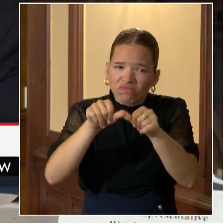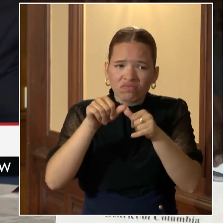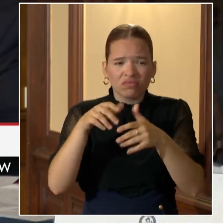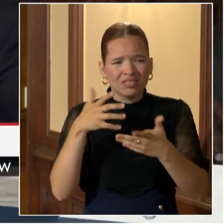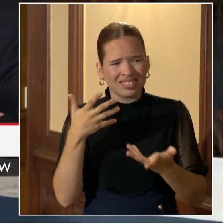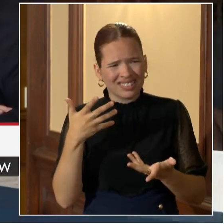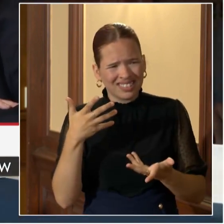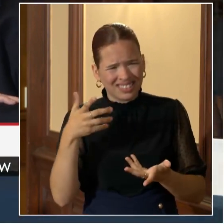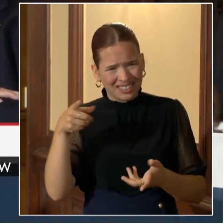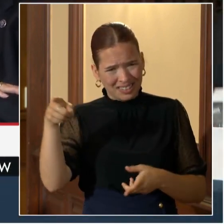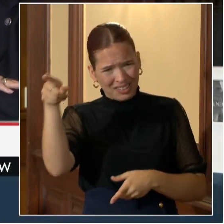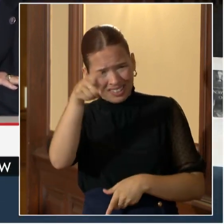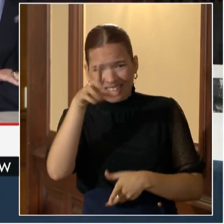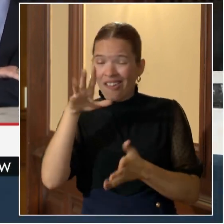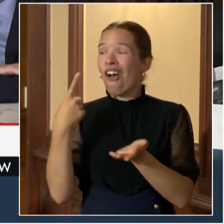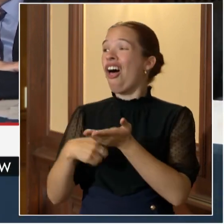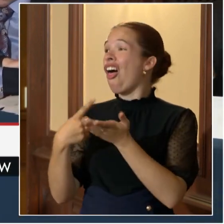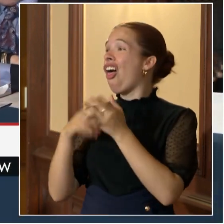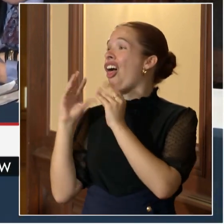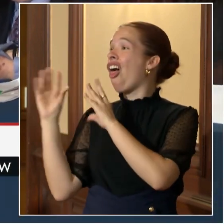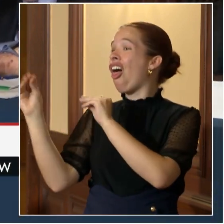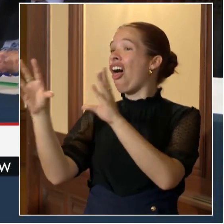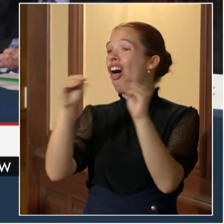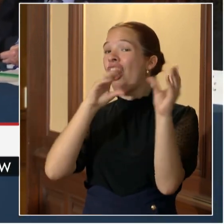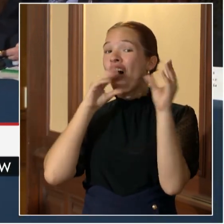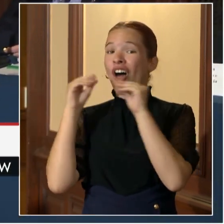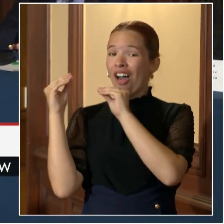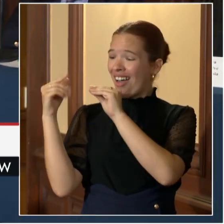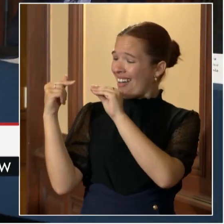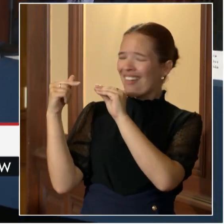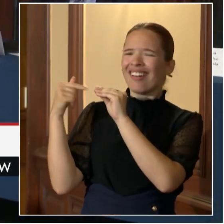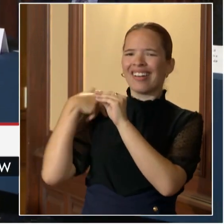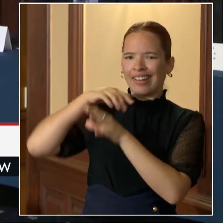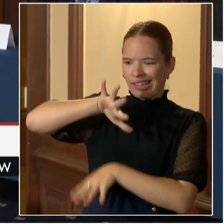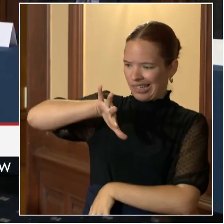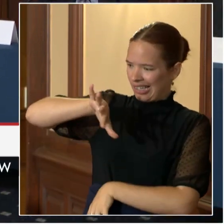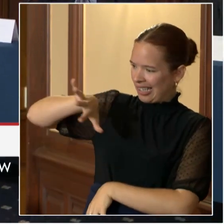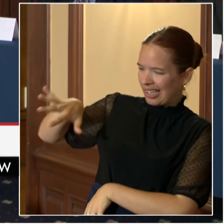Yes, comments? Any other comments from the public?